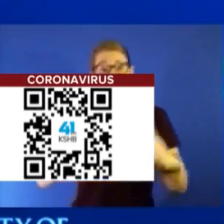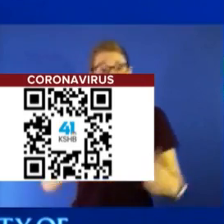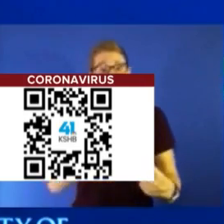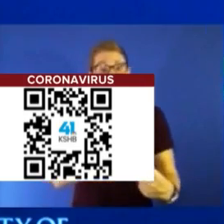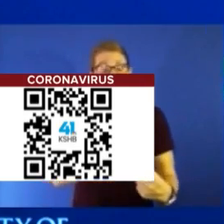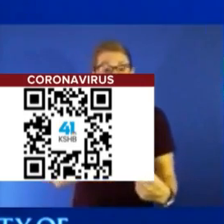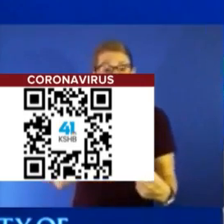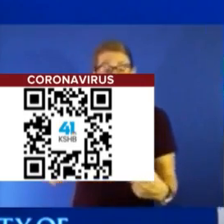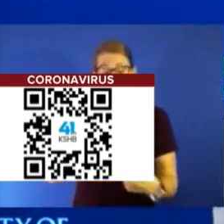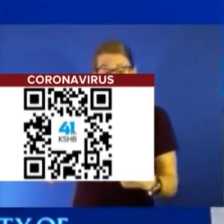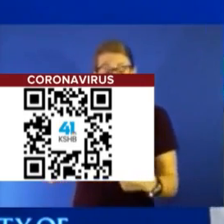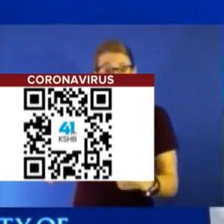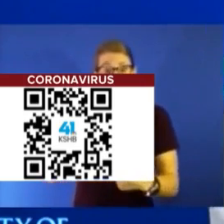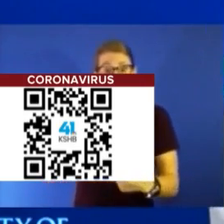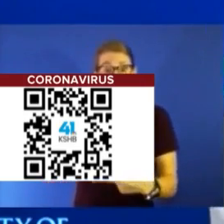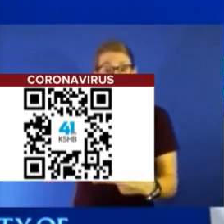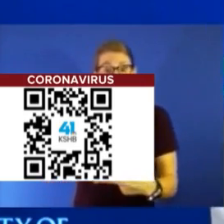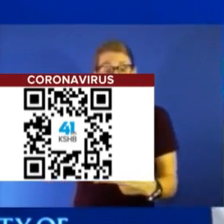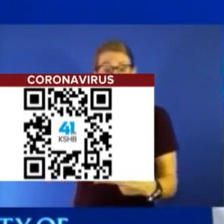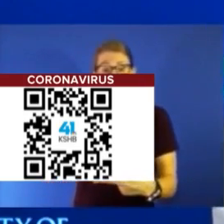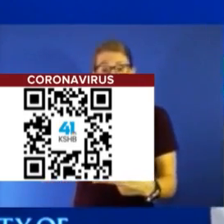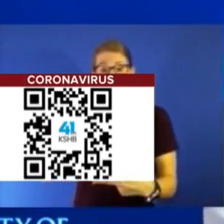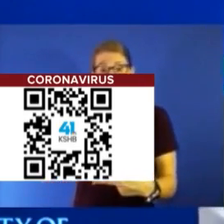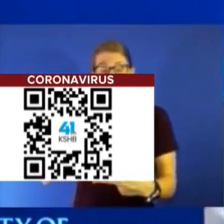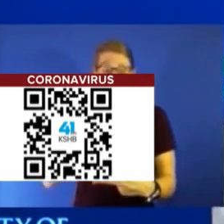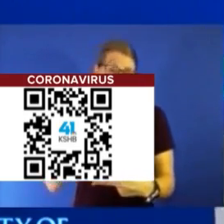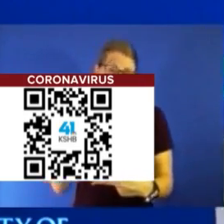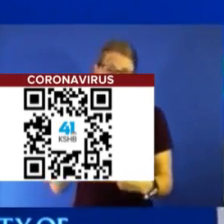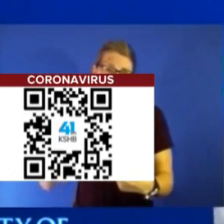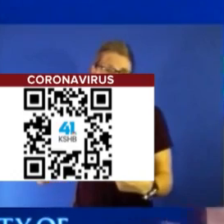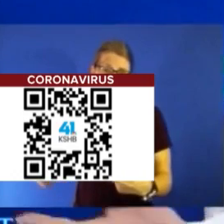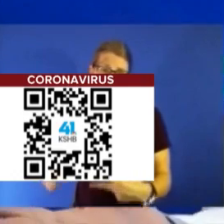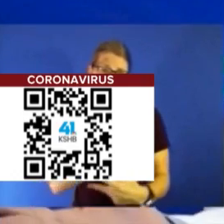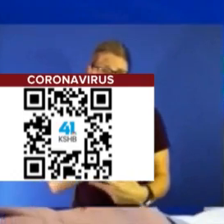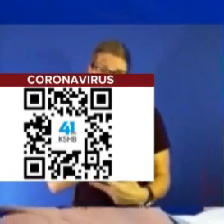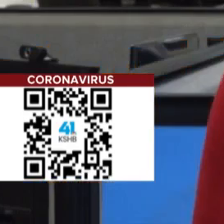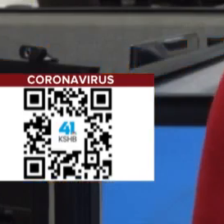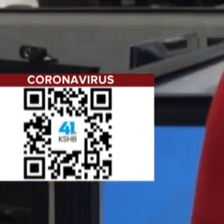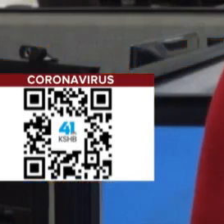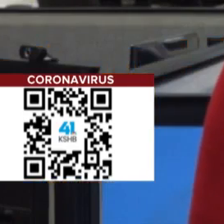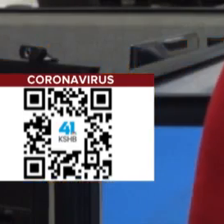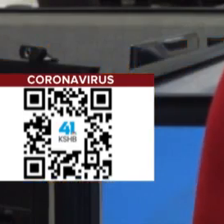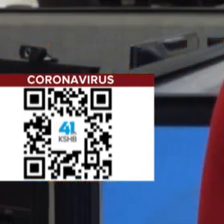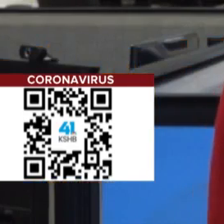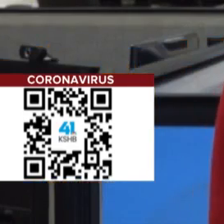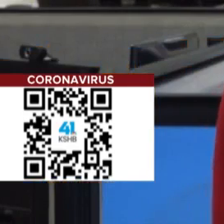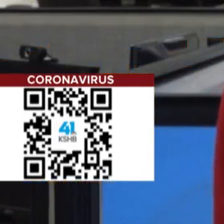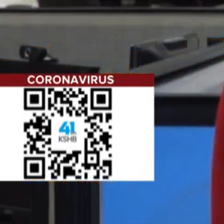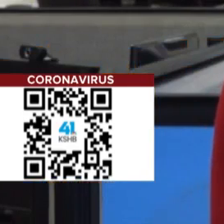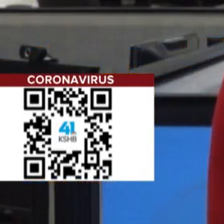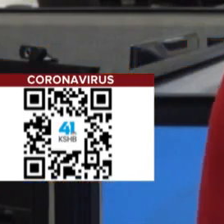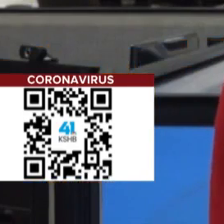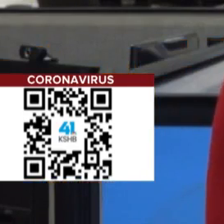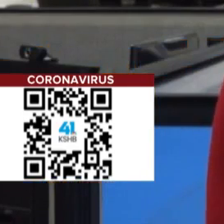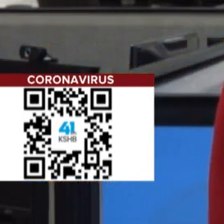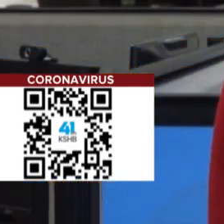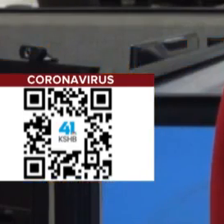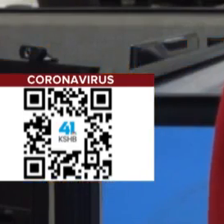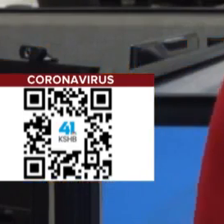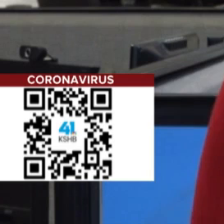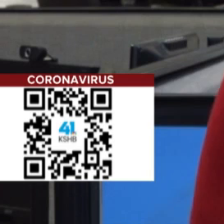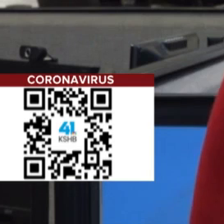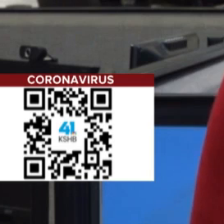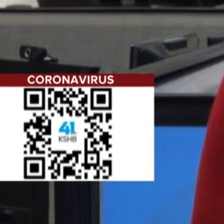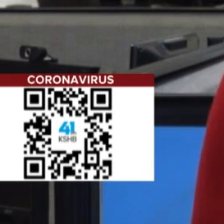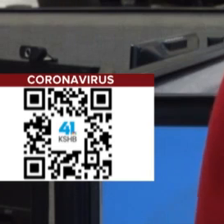Pfizer Moderna may not be what you're going to have on the booster shot, so I think I'd go full speed ahead. And if you do fall into the high-risk